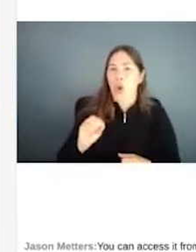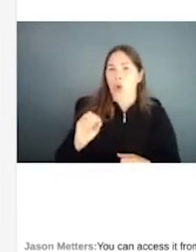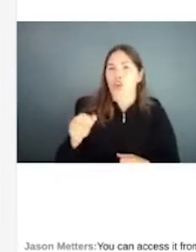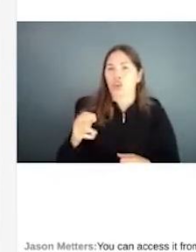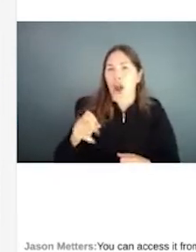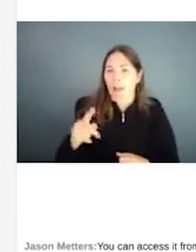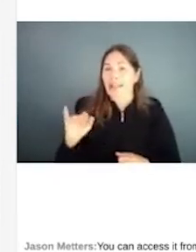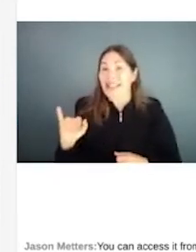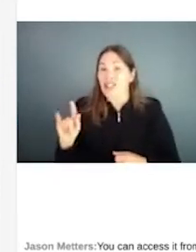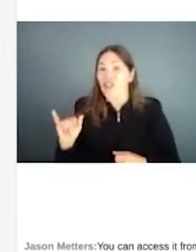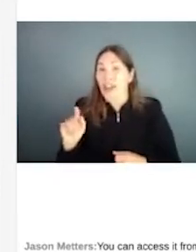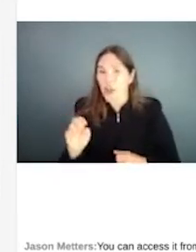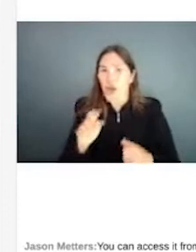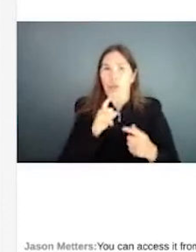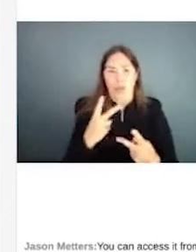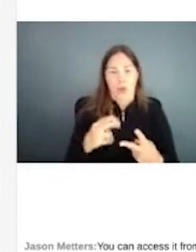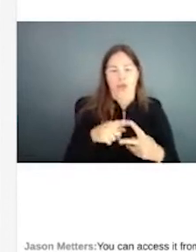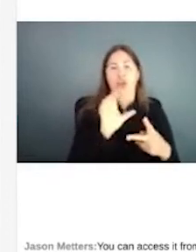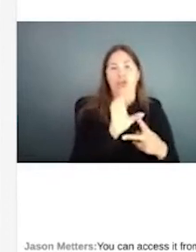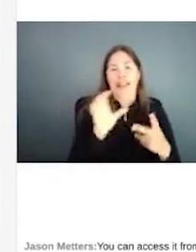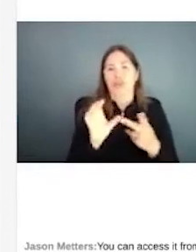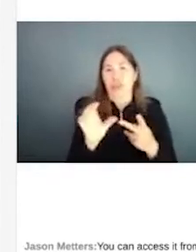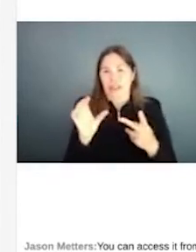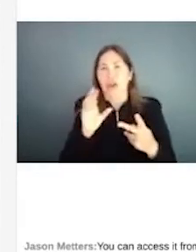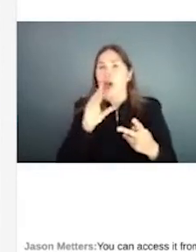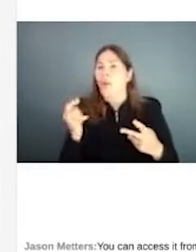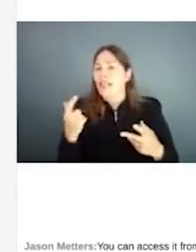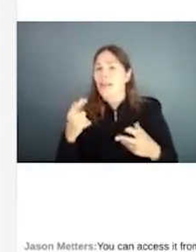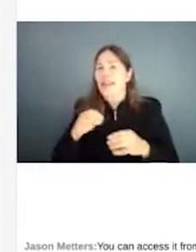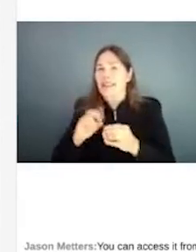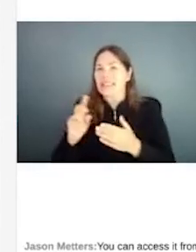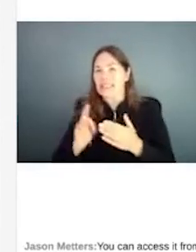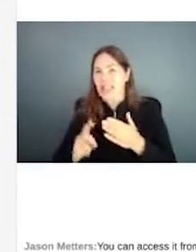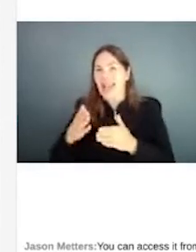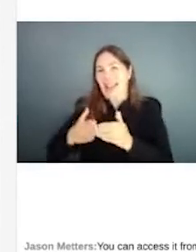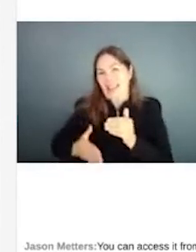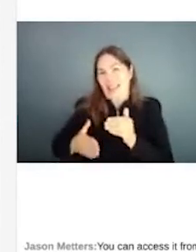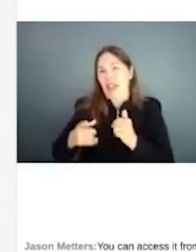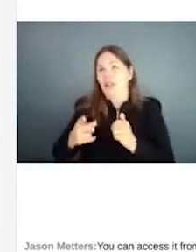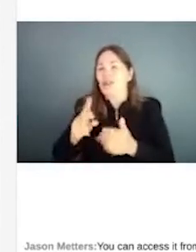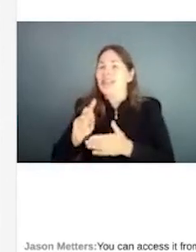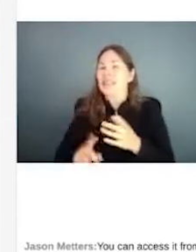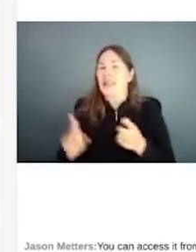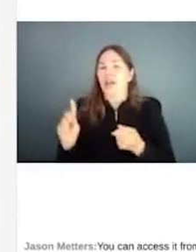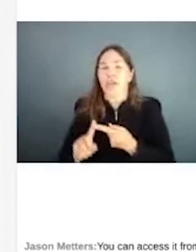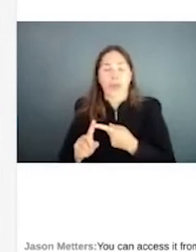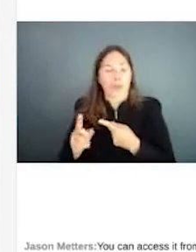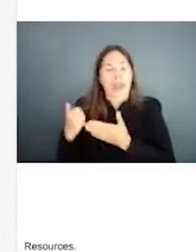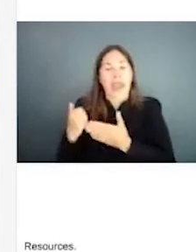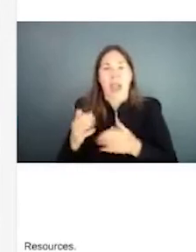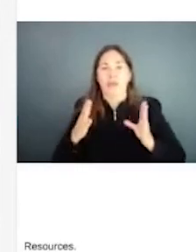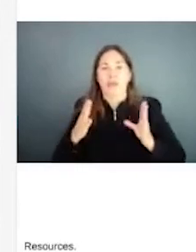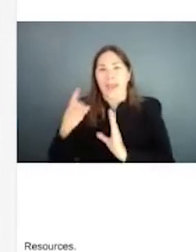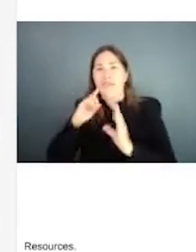are going to be the credentials. And then you'll see there's a little bit of InDesign at the end, which is designed to help prepare for the